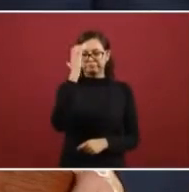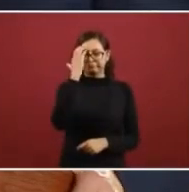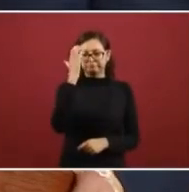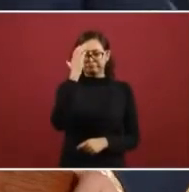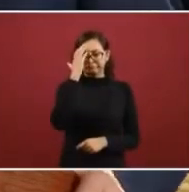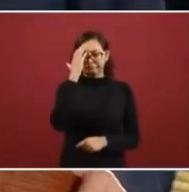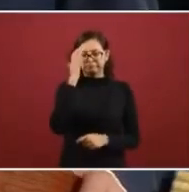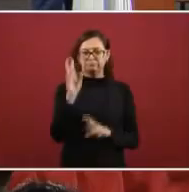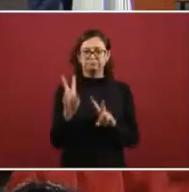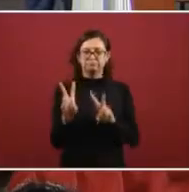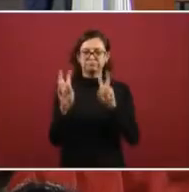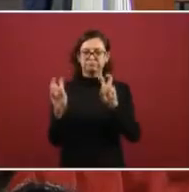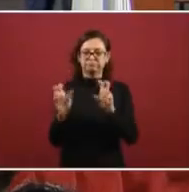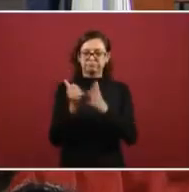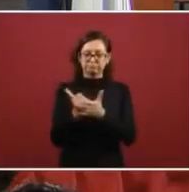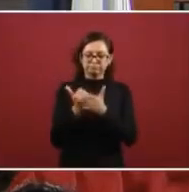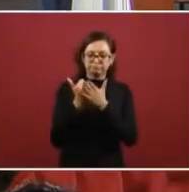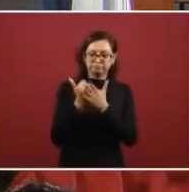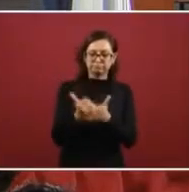has decided to give